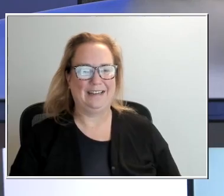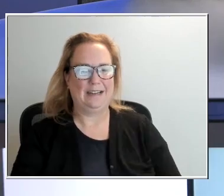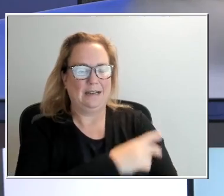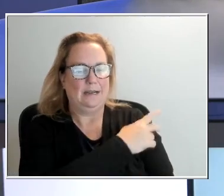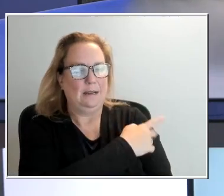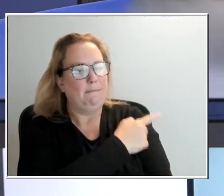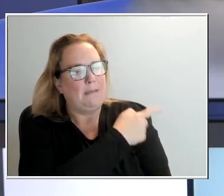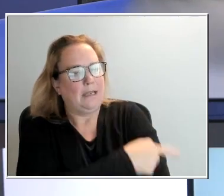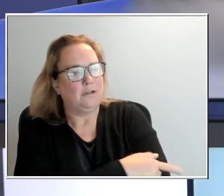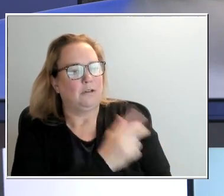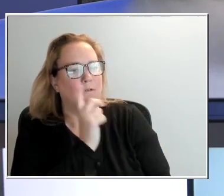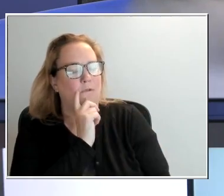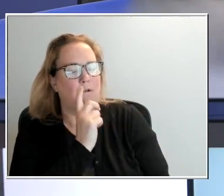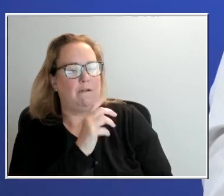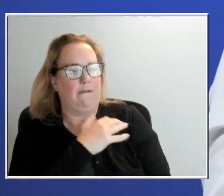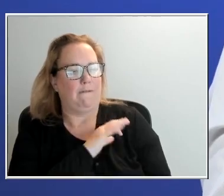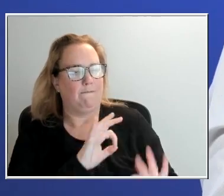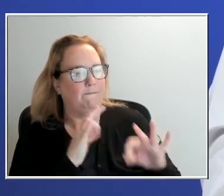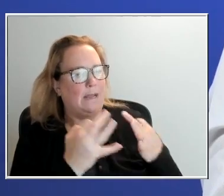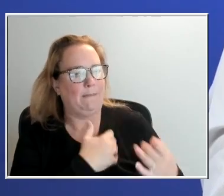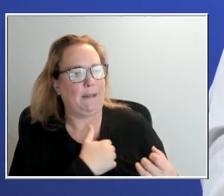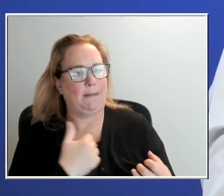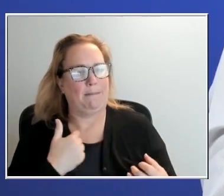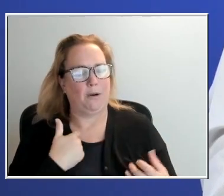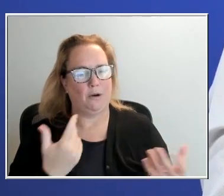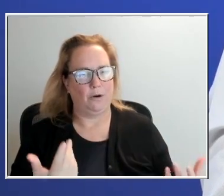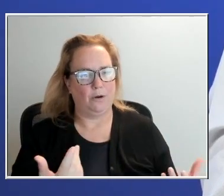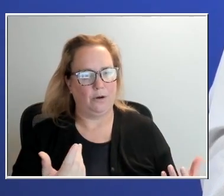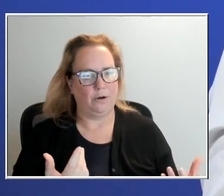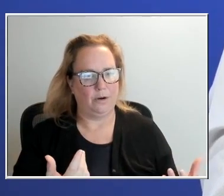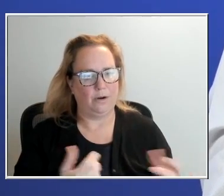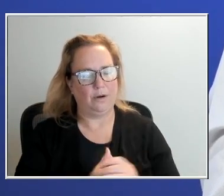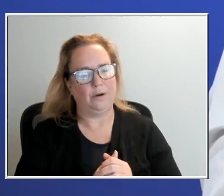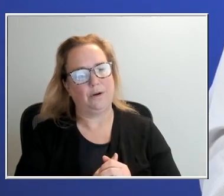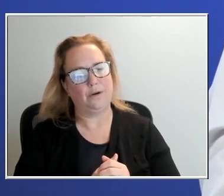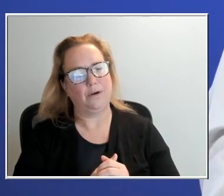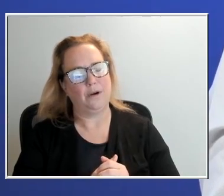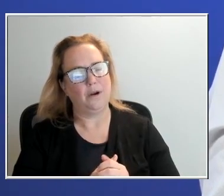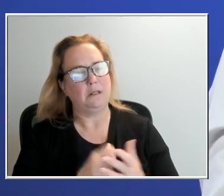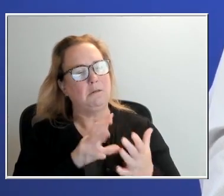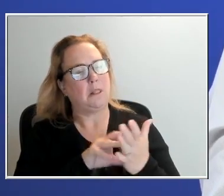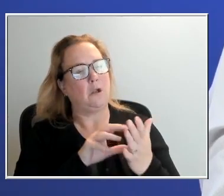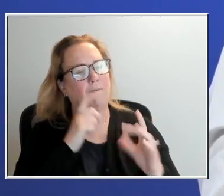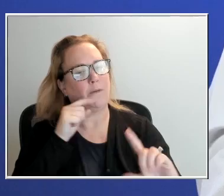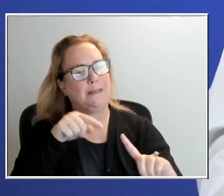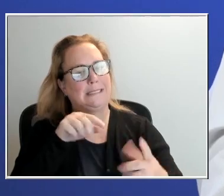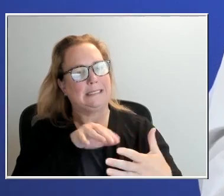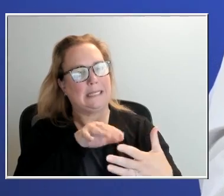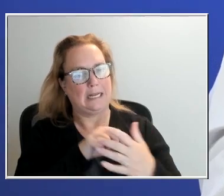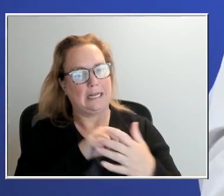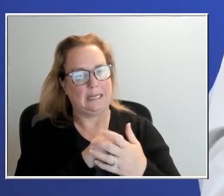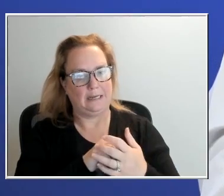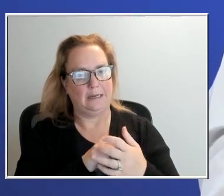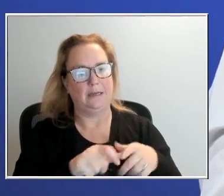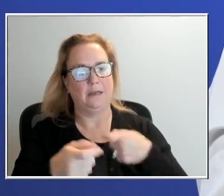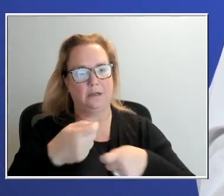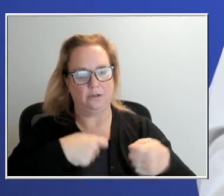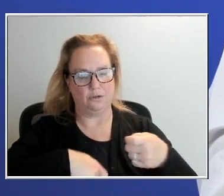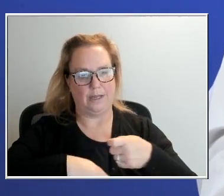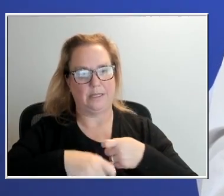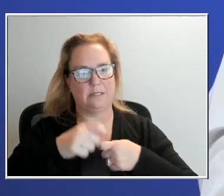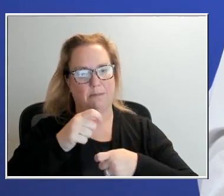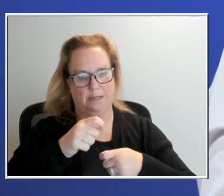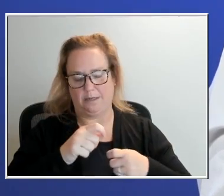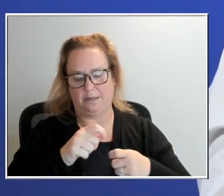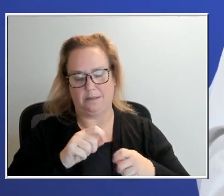study? Lots of things, but I would start with, transplant is the treatment of choice. I think most